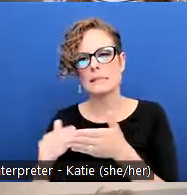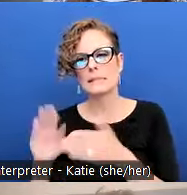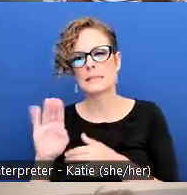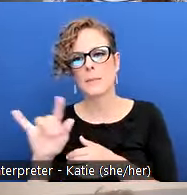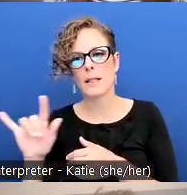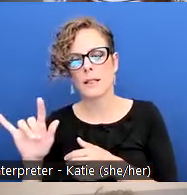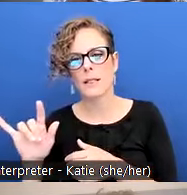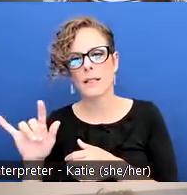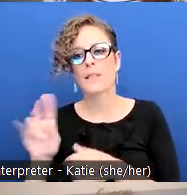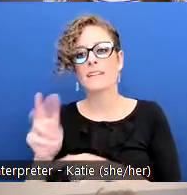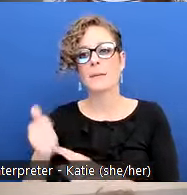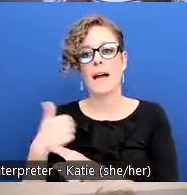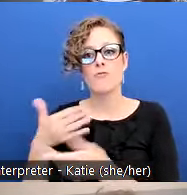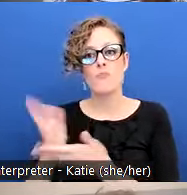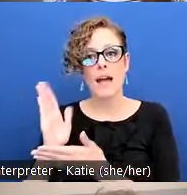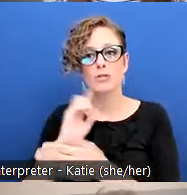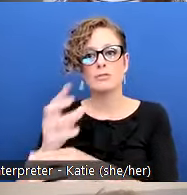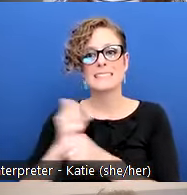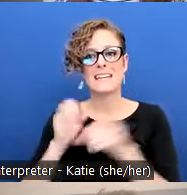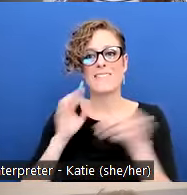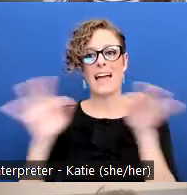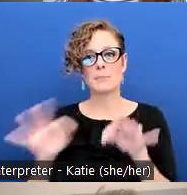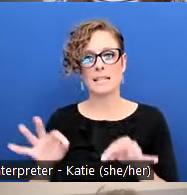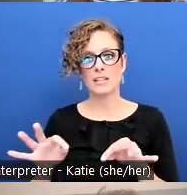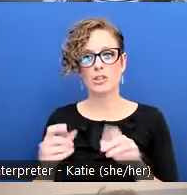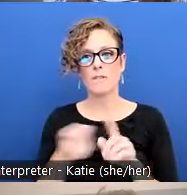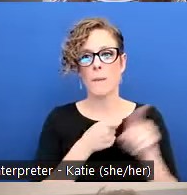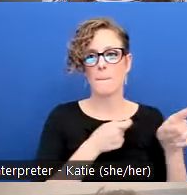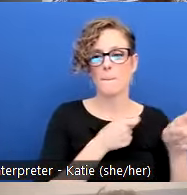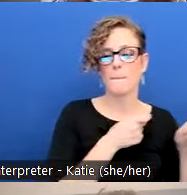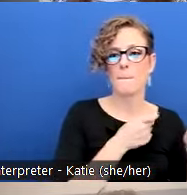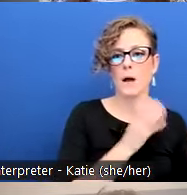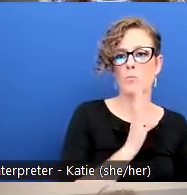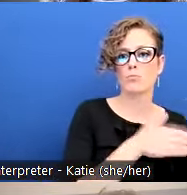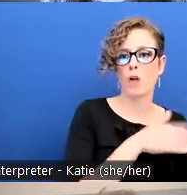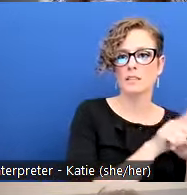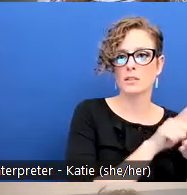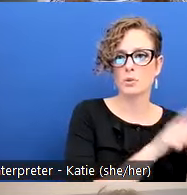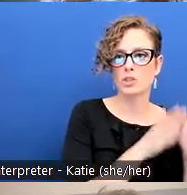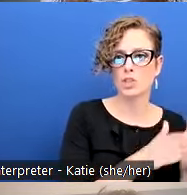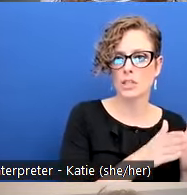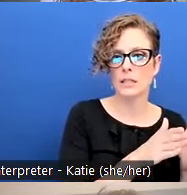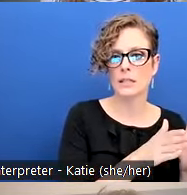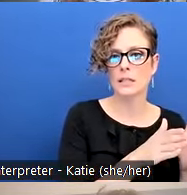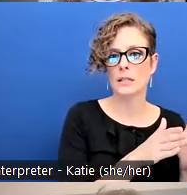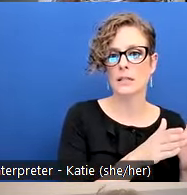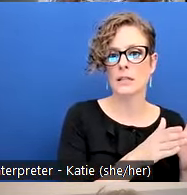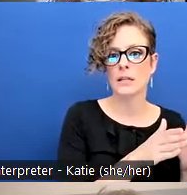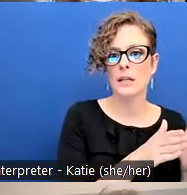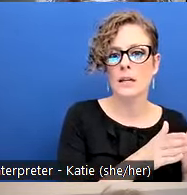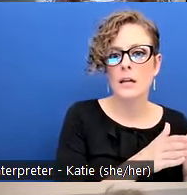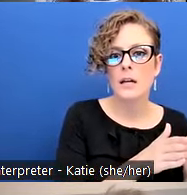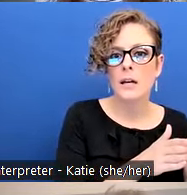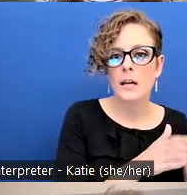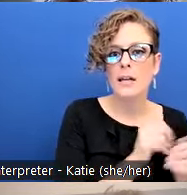Victim has a right to receive an explanation from the prosecution of the possibility that the defendant may not serve their entire sentence due to